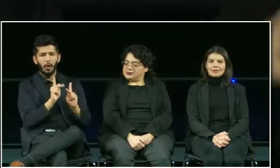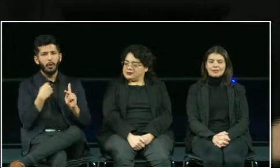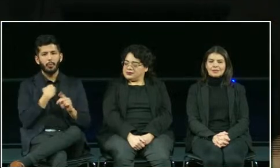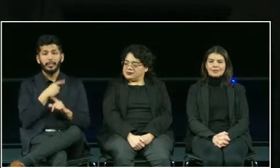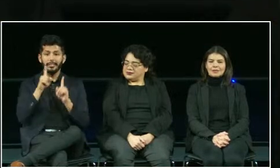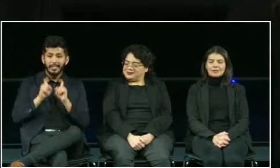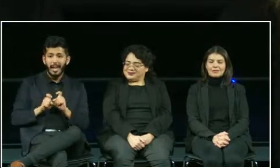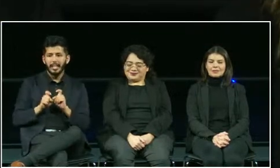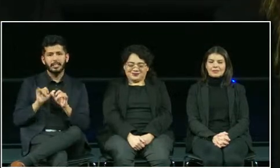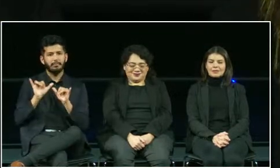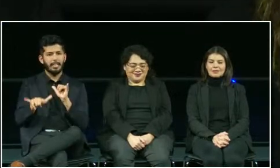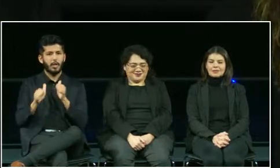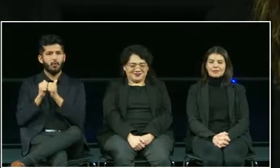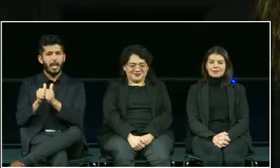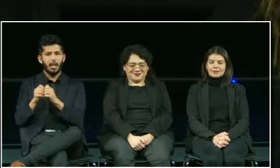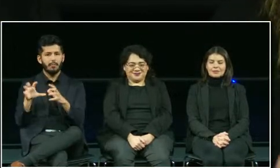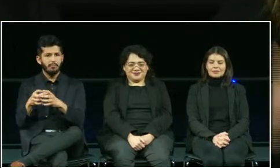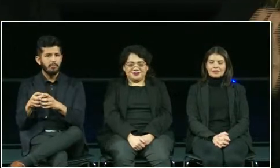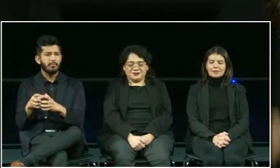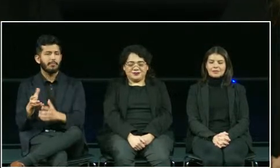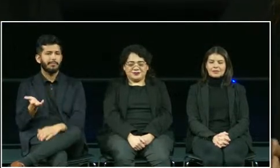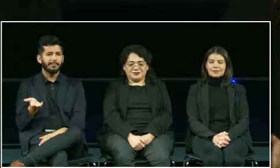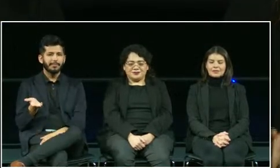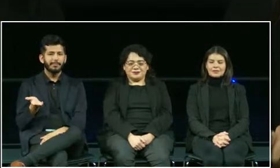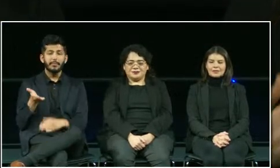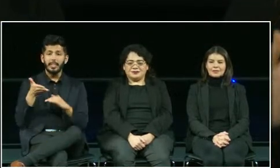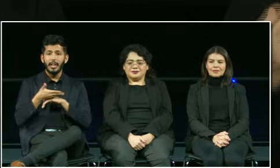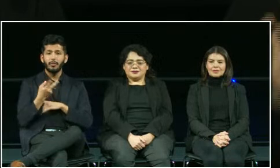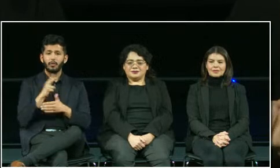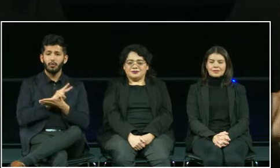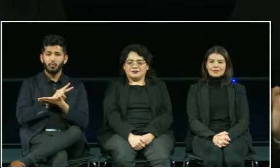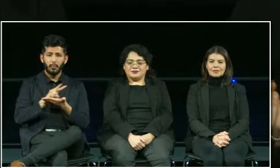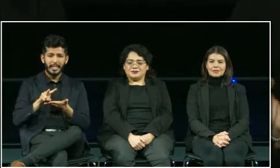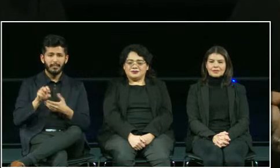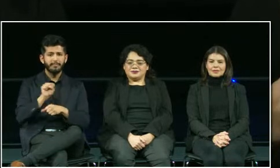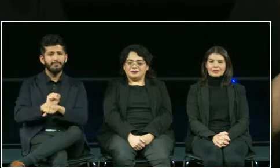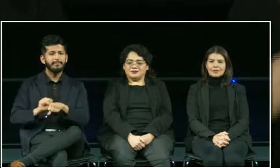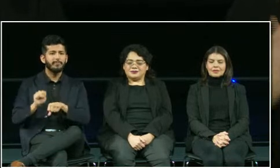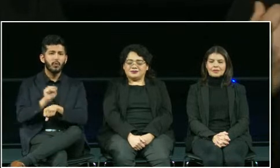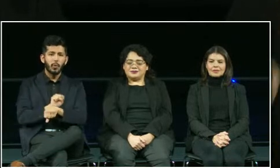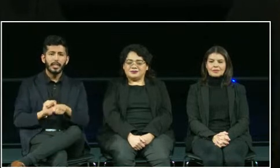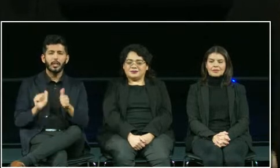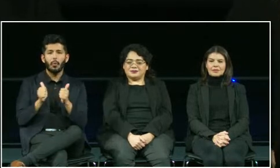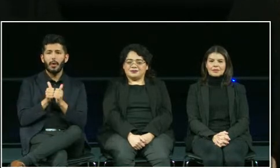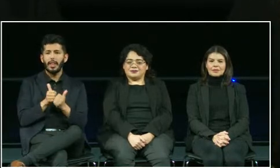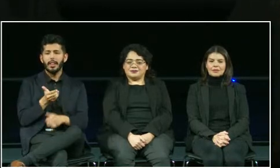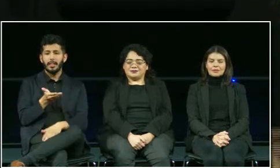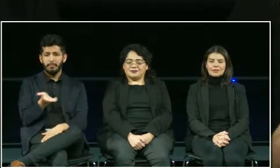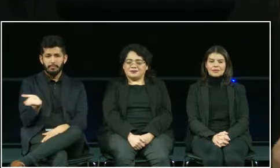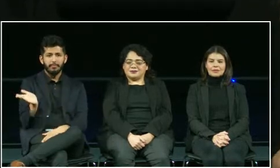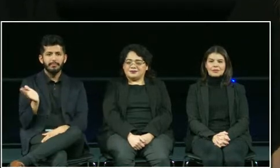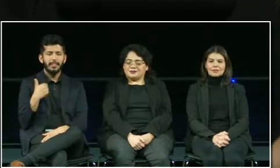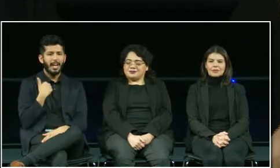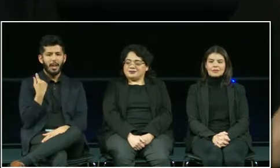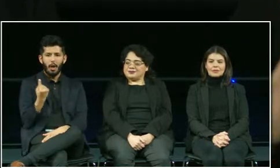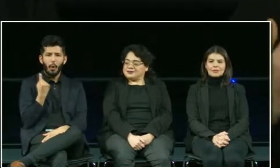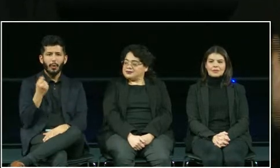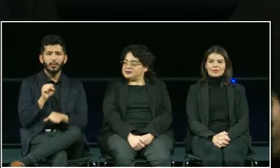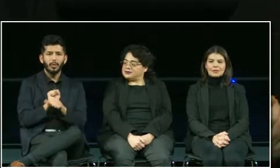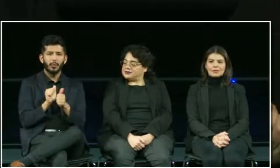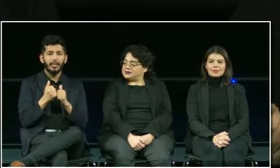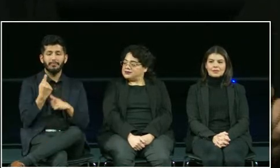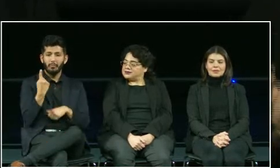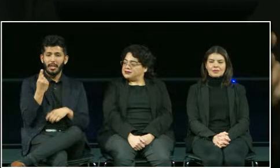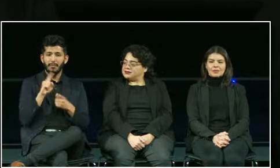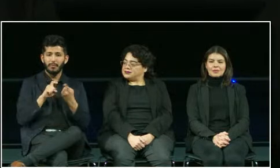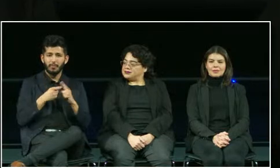we stay always together. And after 2 weeks of working with I always work with a big friend of mine that